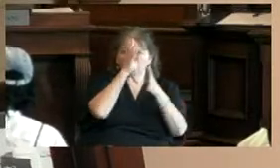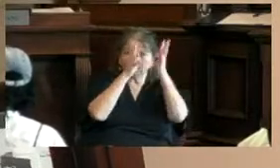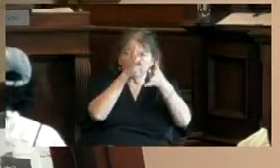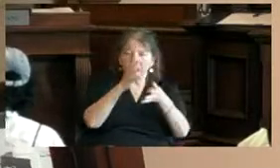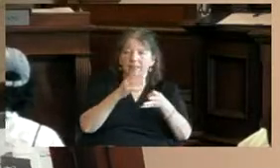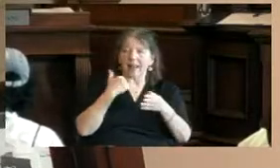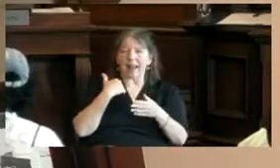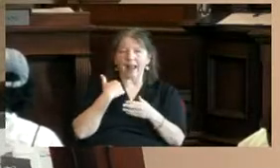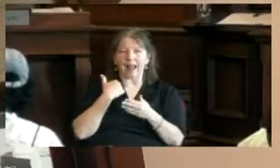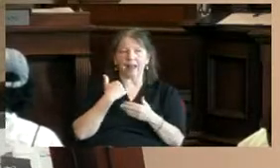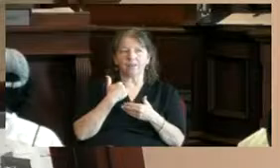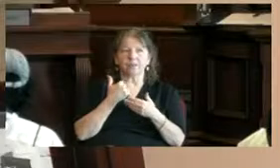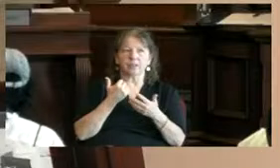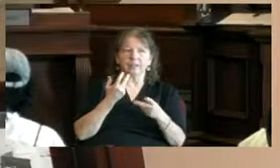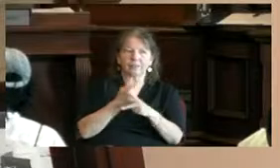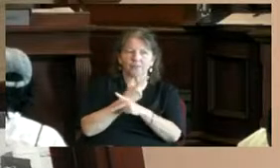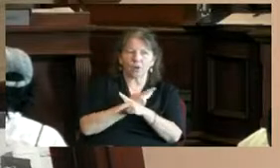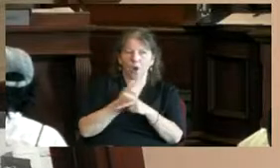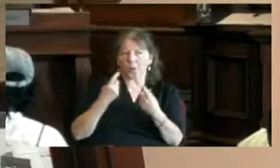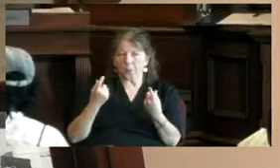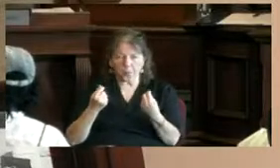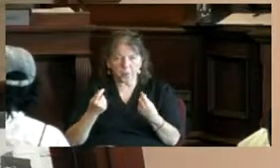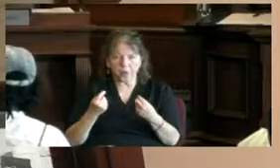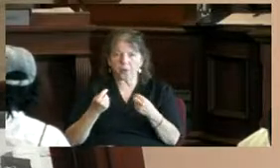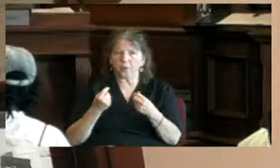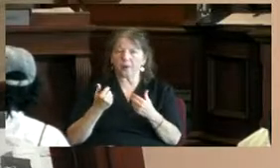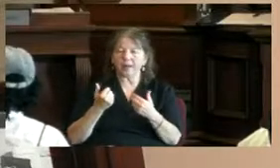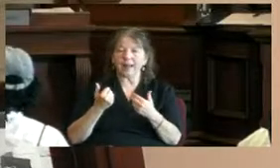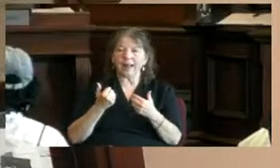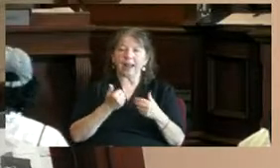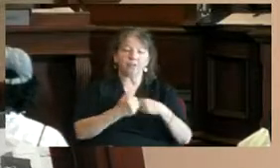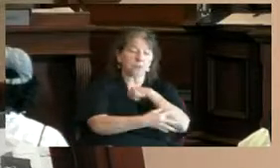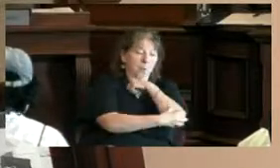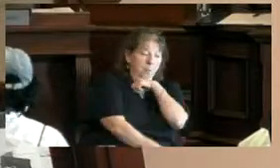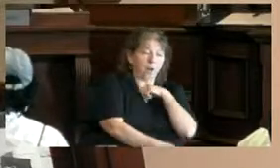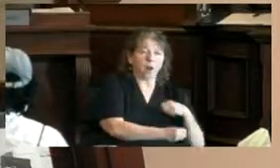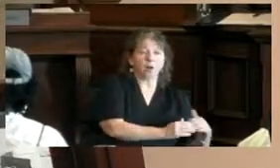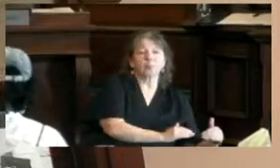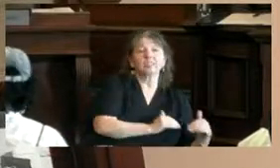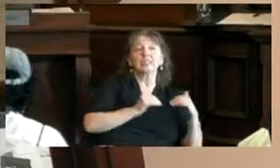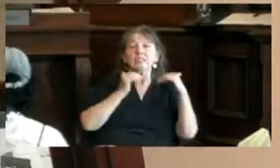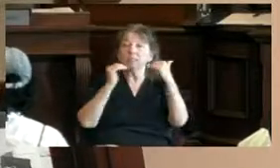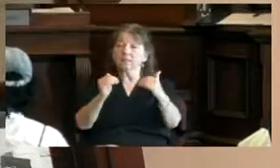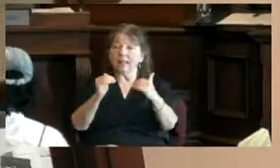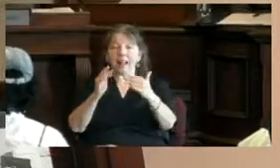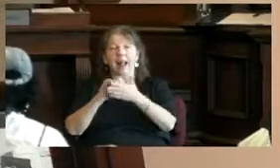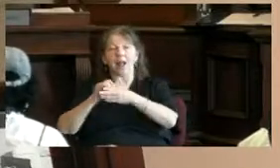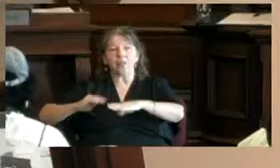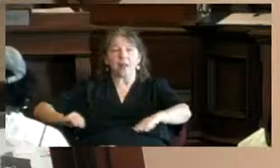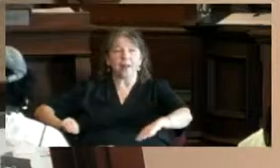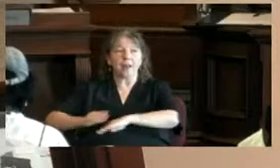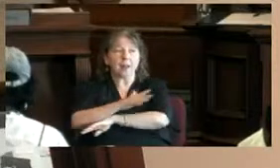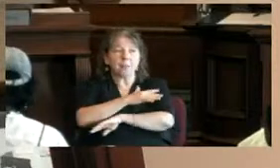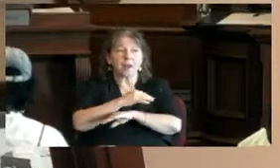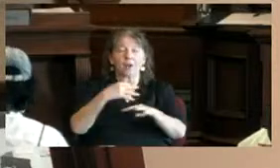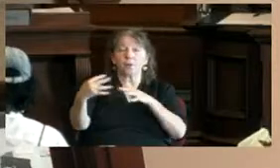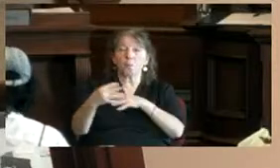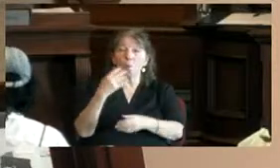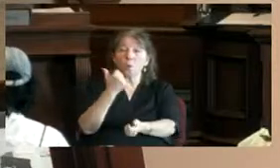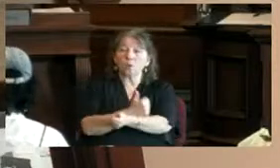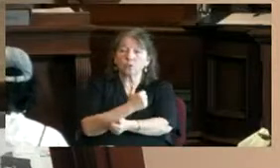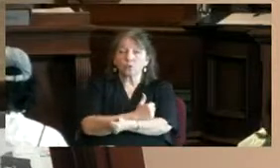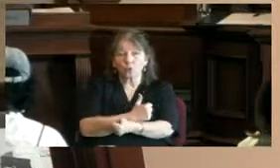have regarding how we move ourselves out of poverty and the impact that that war on drugs has